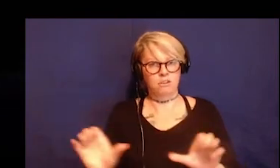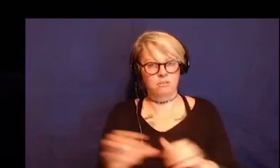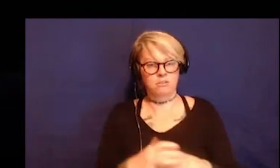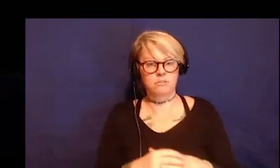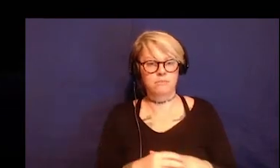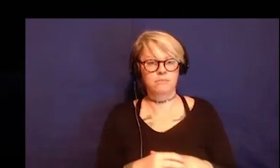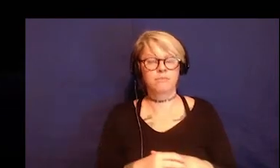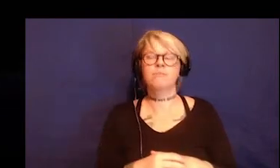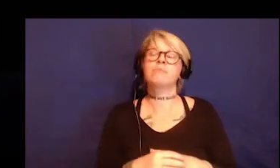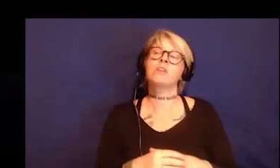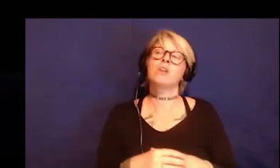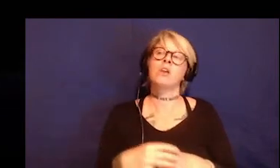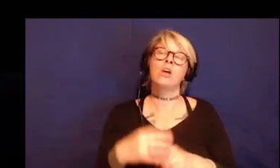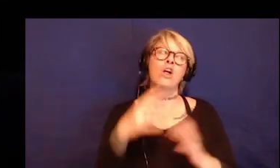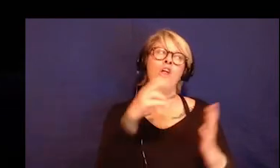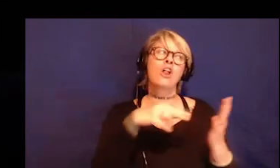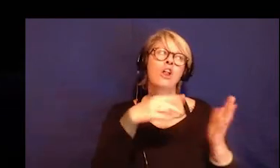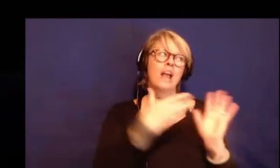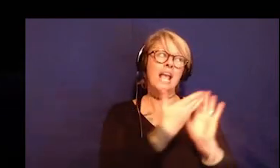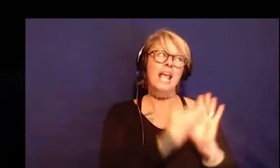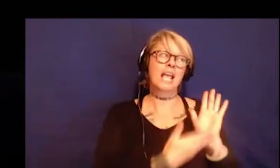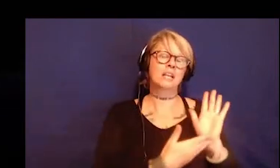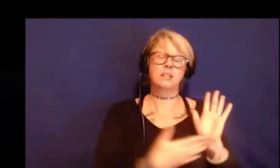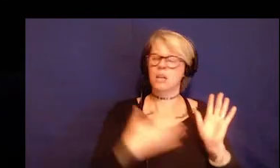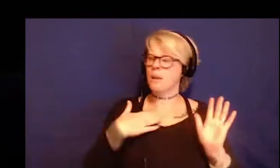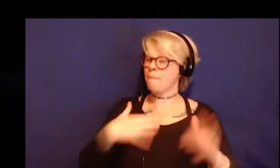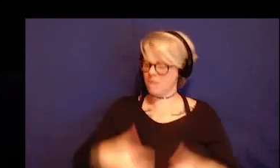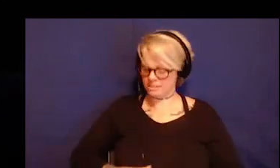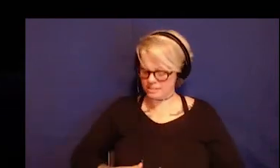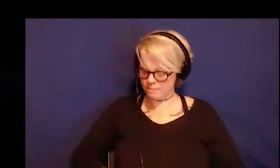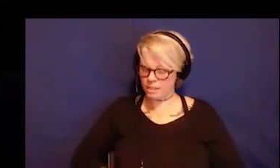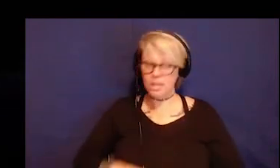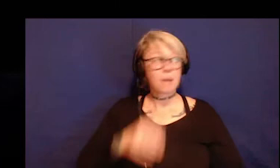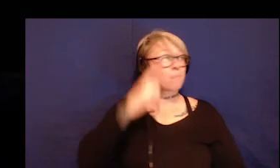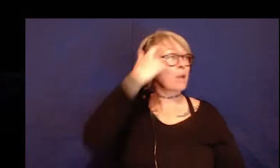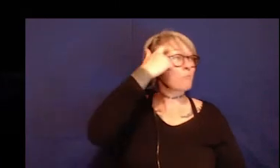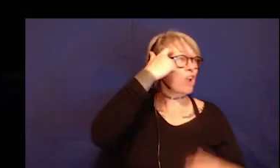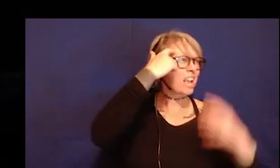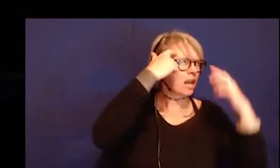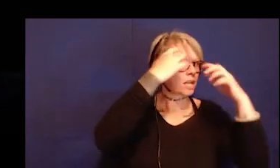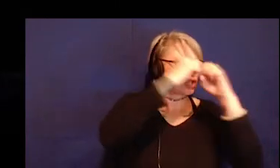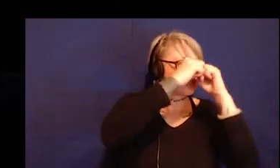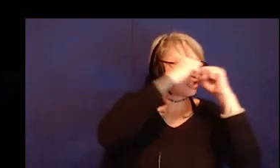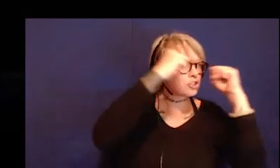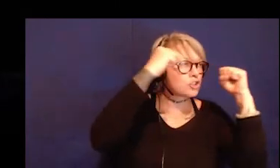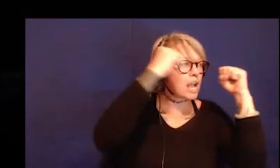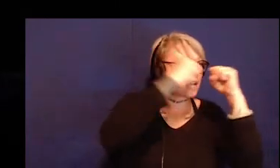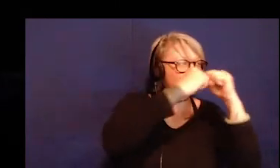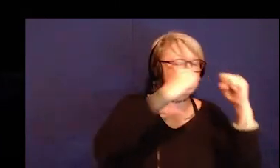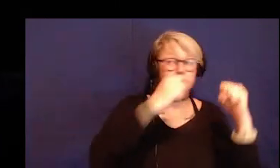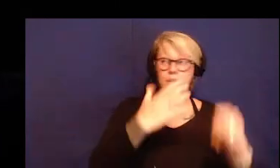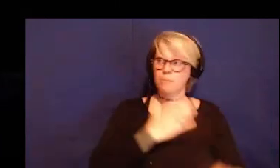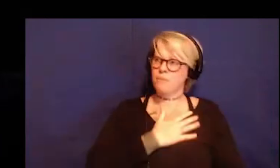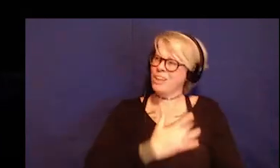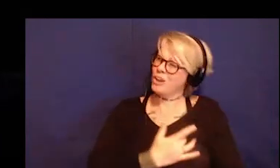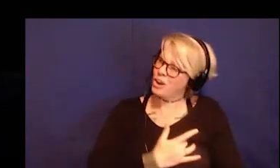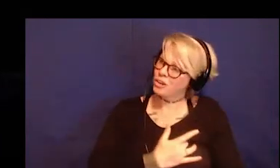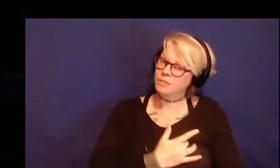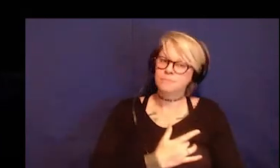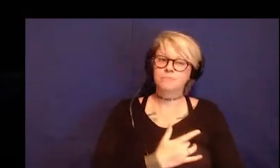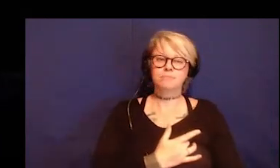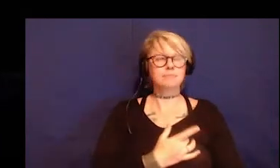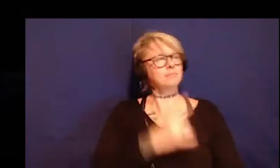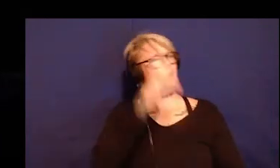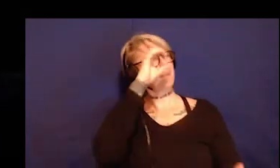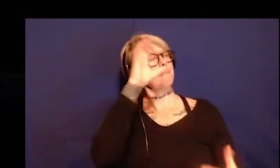Look at my hand. My stomach, My brain. It has stretch marks. my heart. What memories does the heart